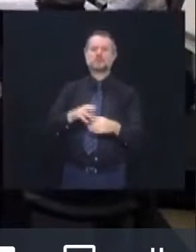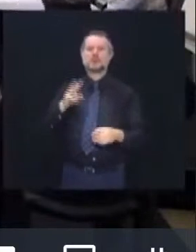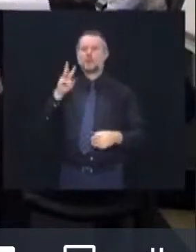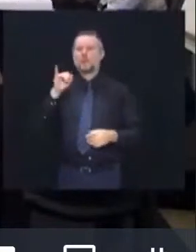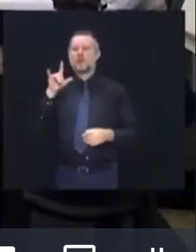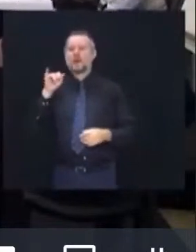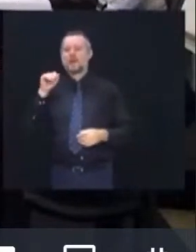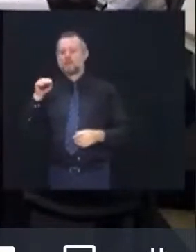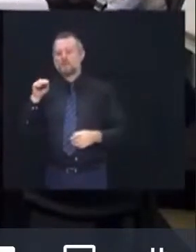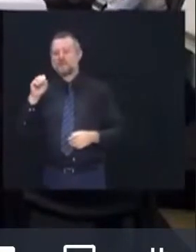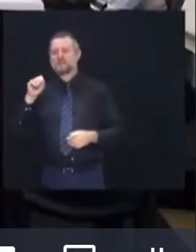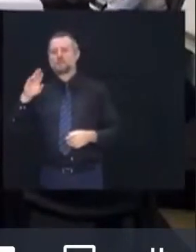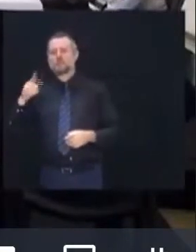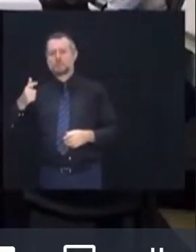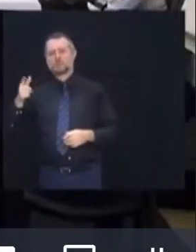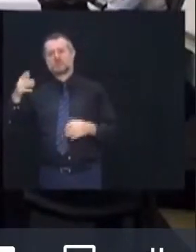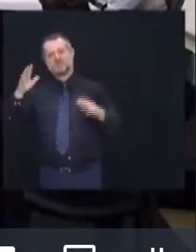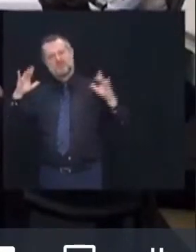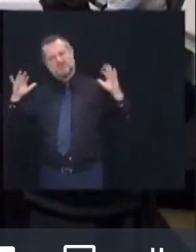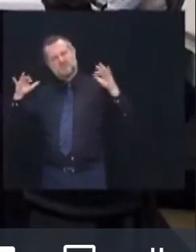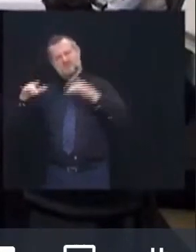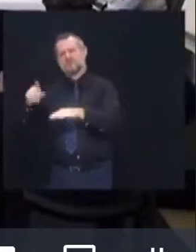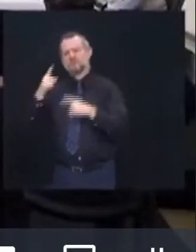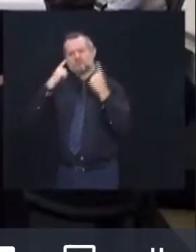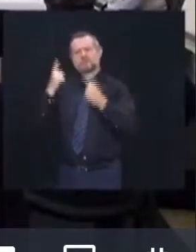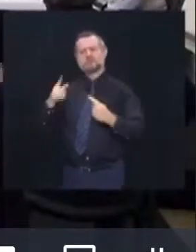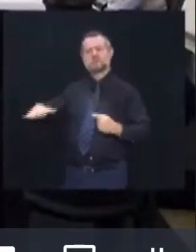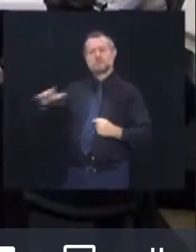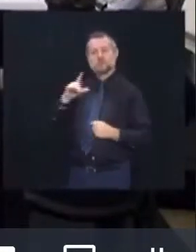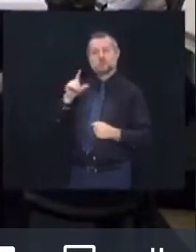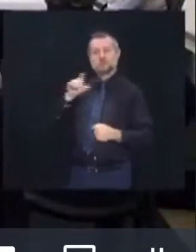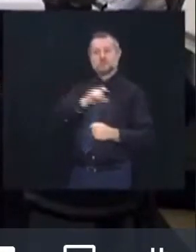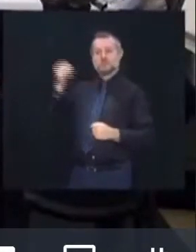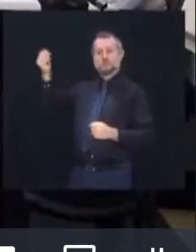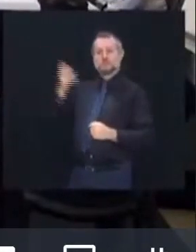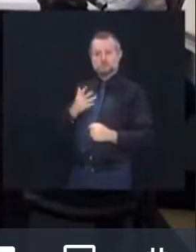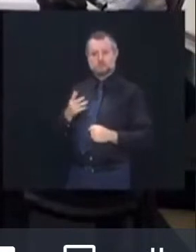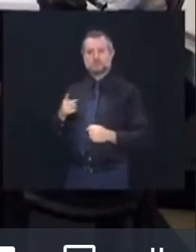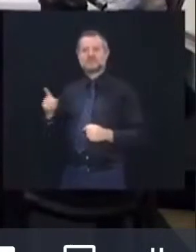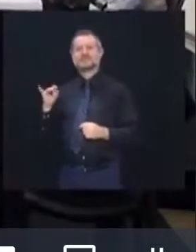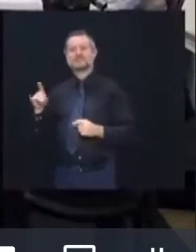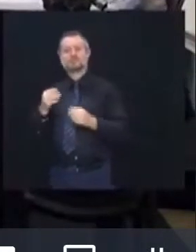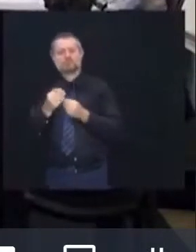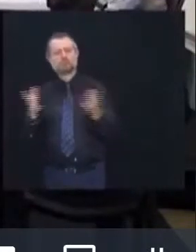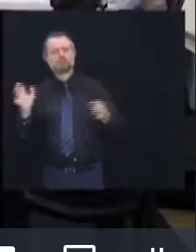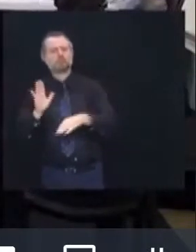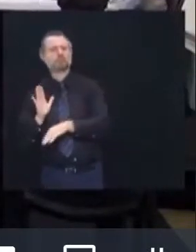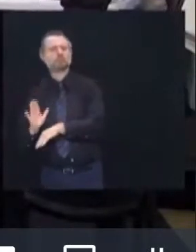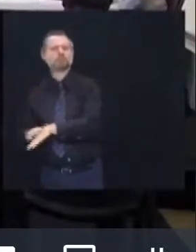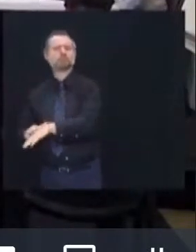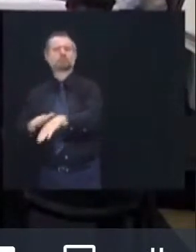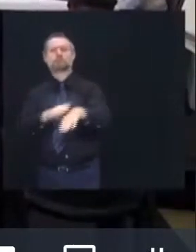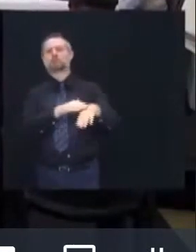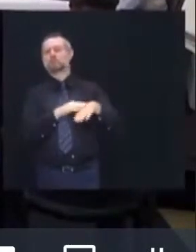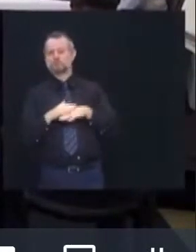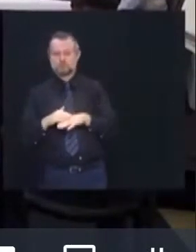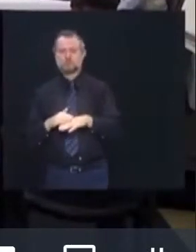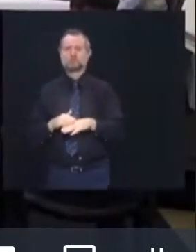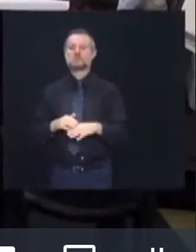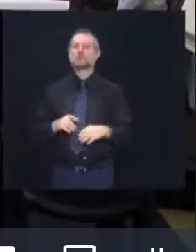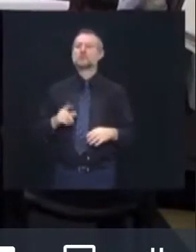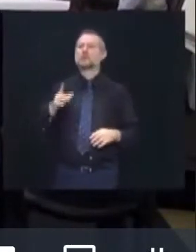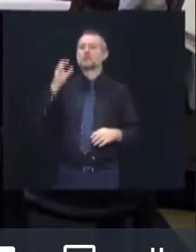My understanding is that the sheriff in Rockland County has sent out some kind of a warning. What would you say about that?